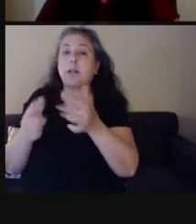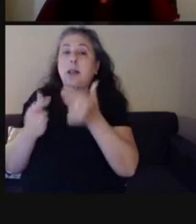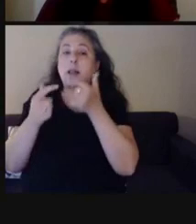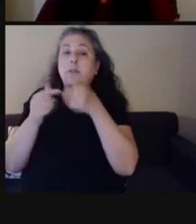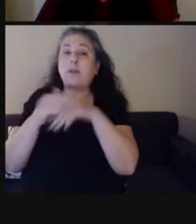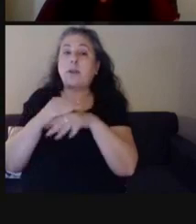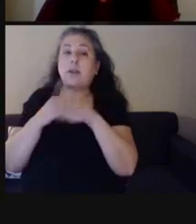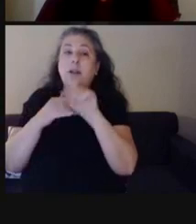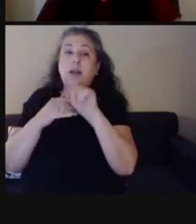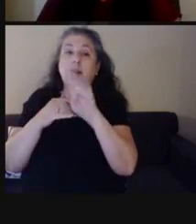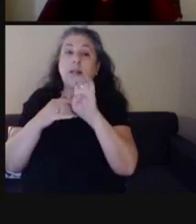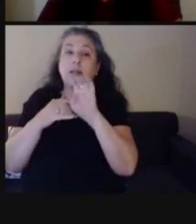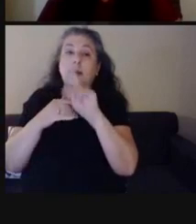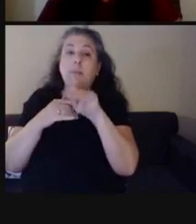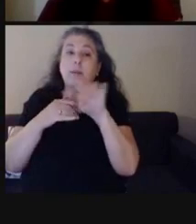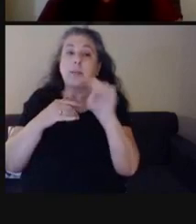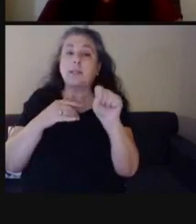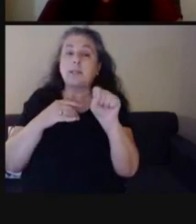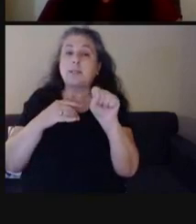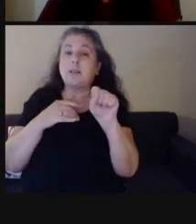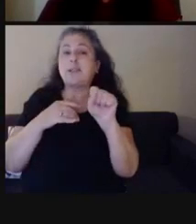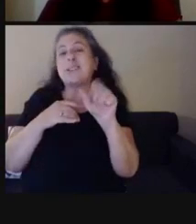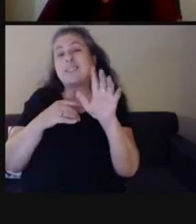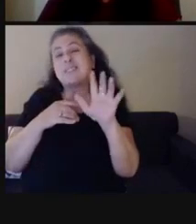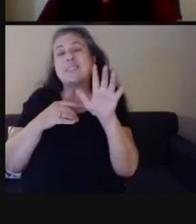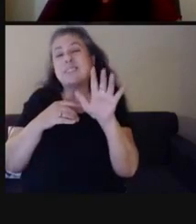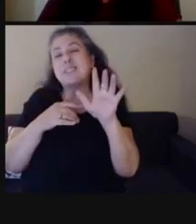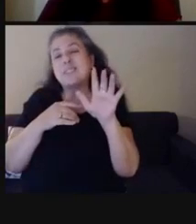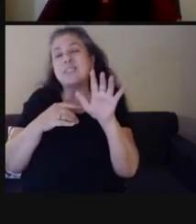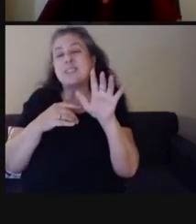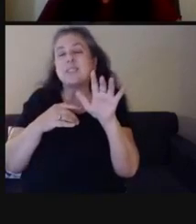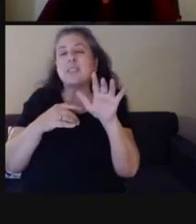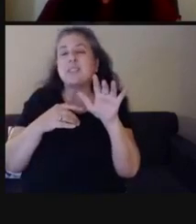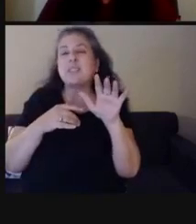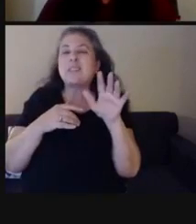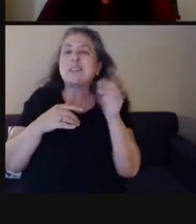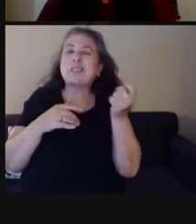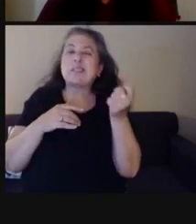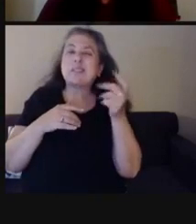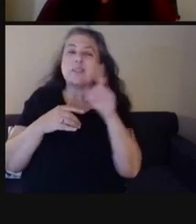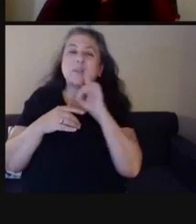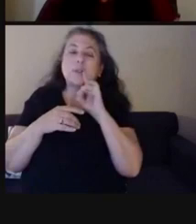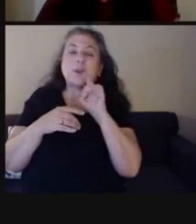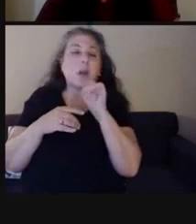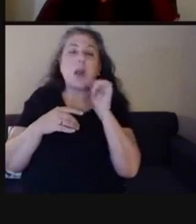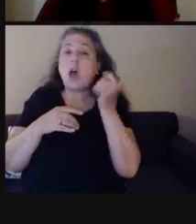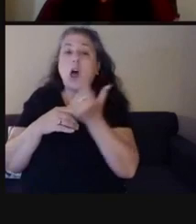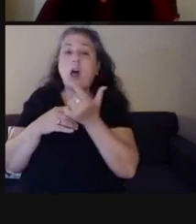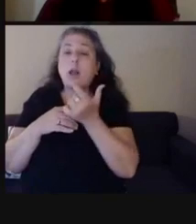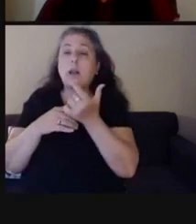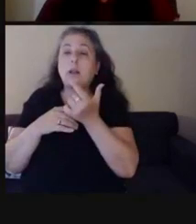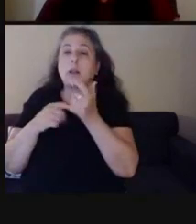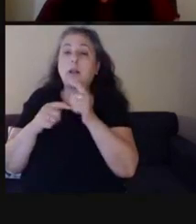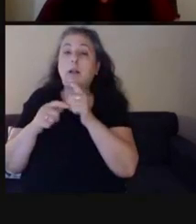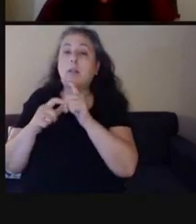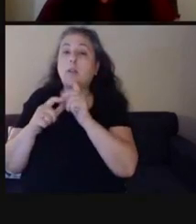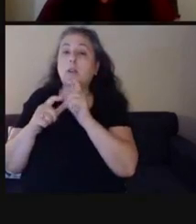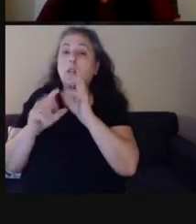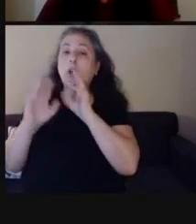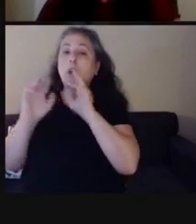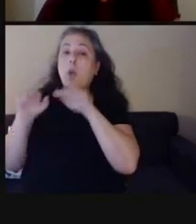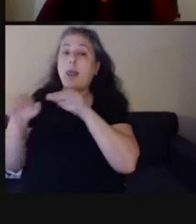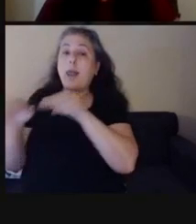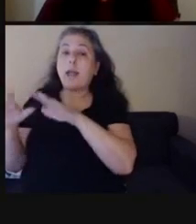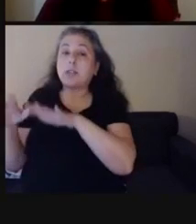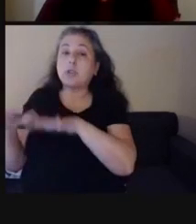teepees. That is somewhat true. Not all Native Americans lived in teepees. In the Great Lakes region, you'll